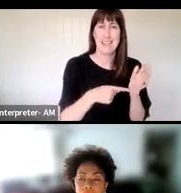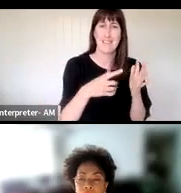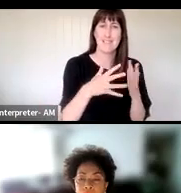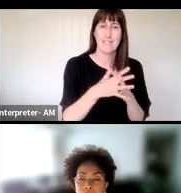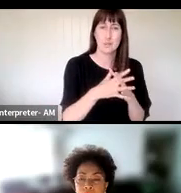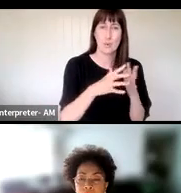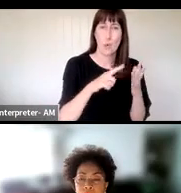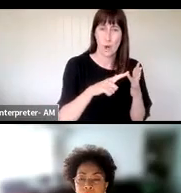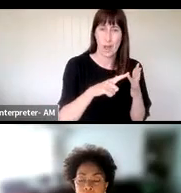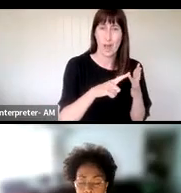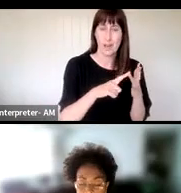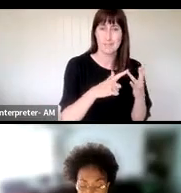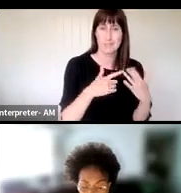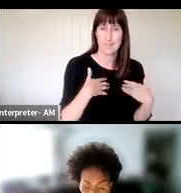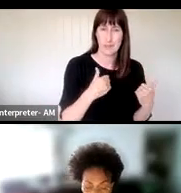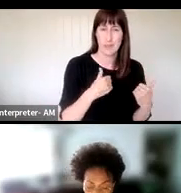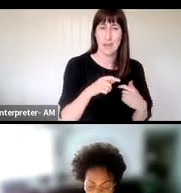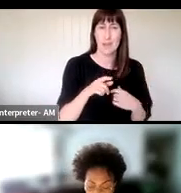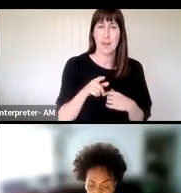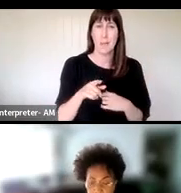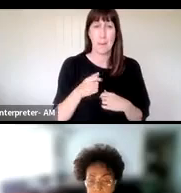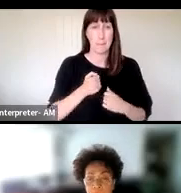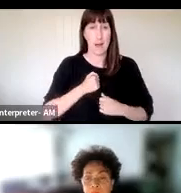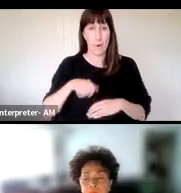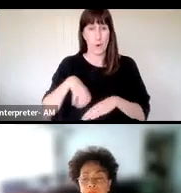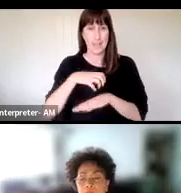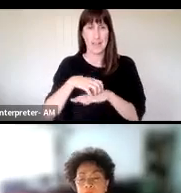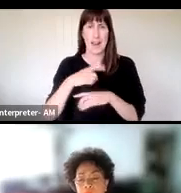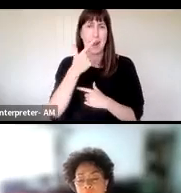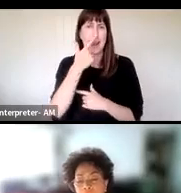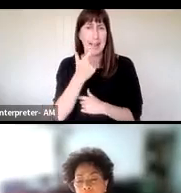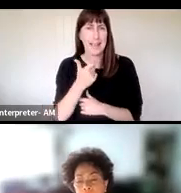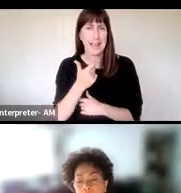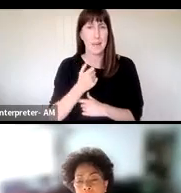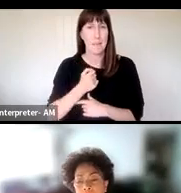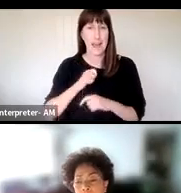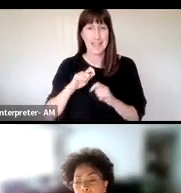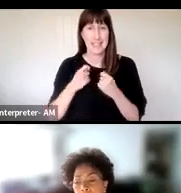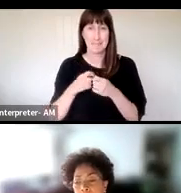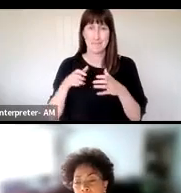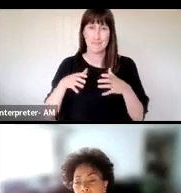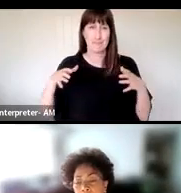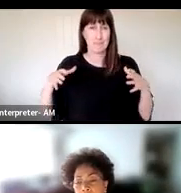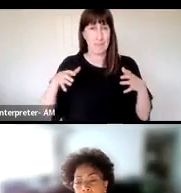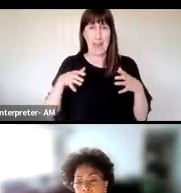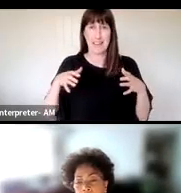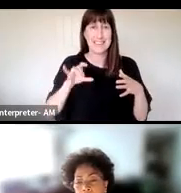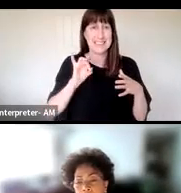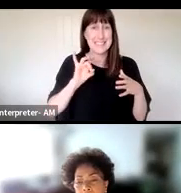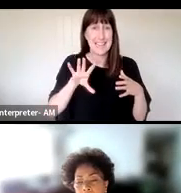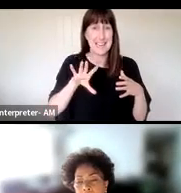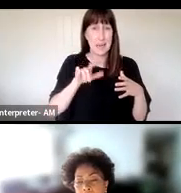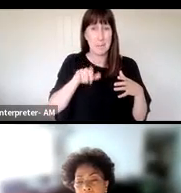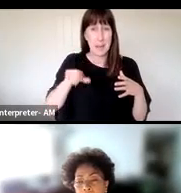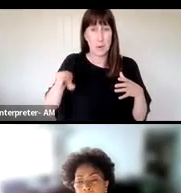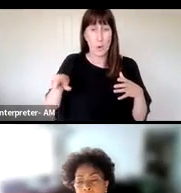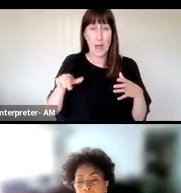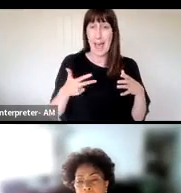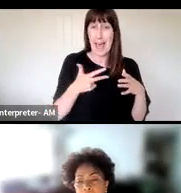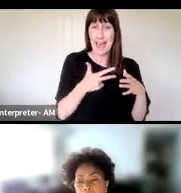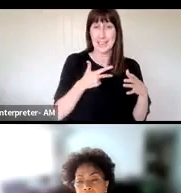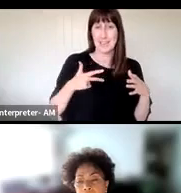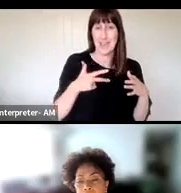But also in my situation, I'm really lucky. I have a team of about 10 people now. 8 of us have